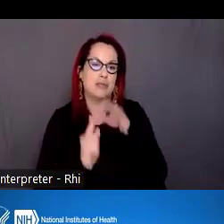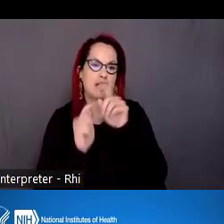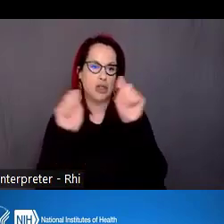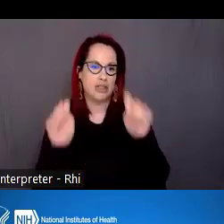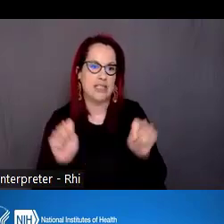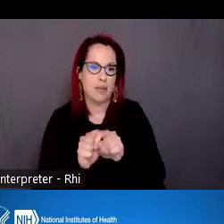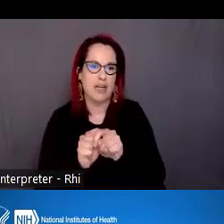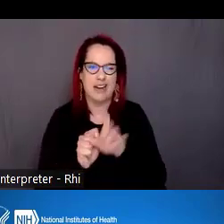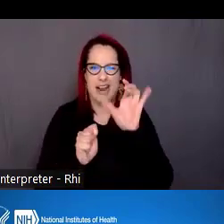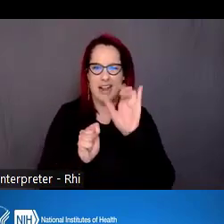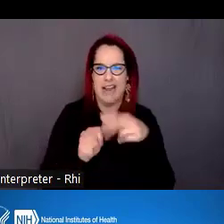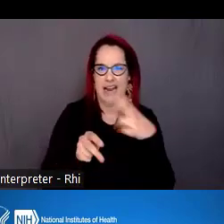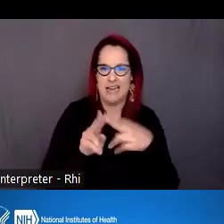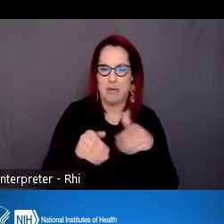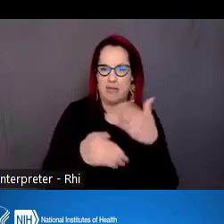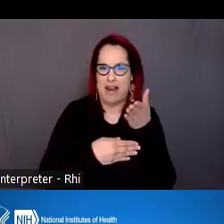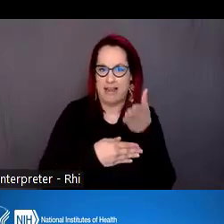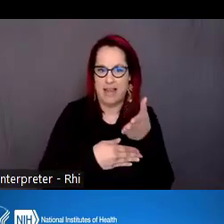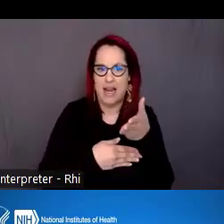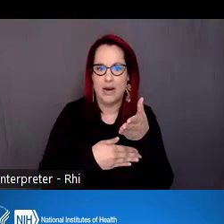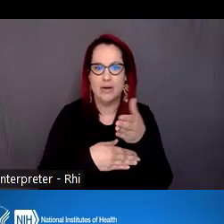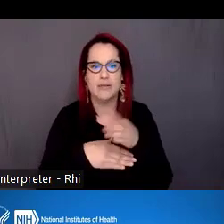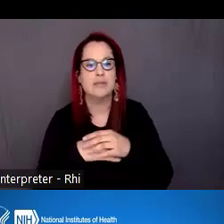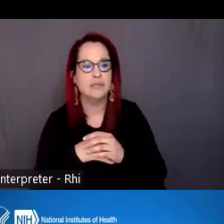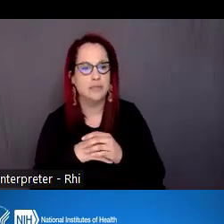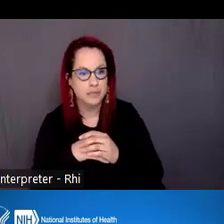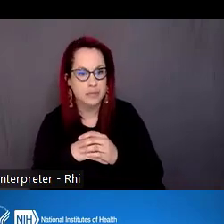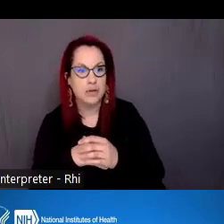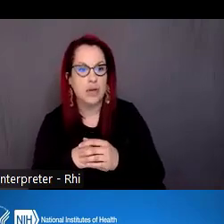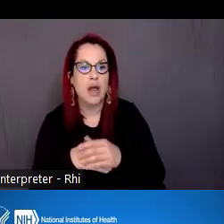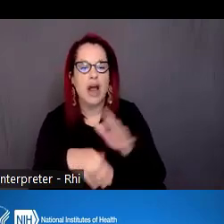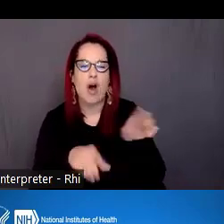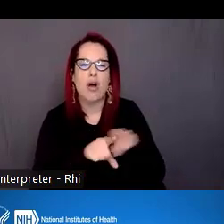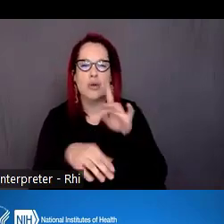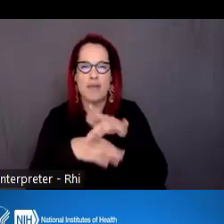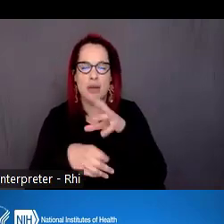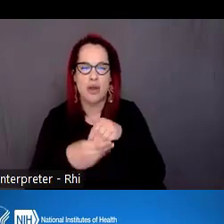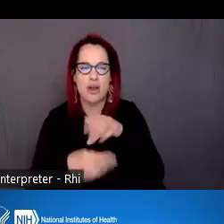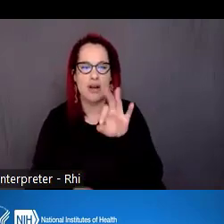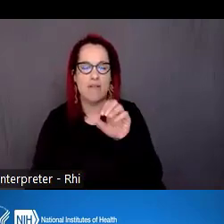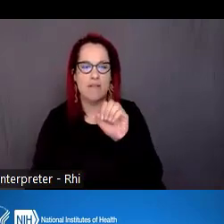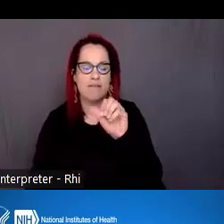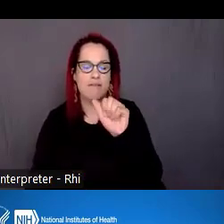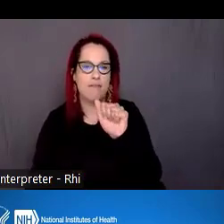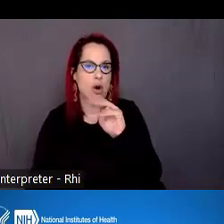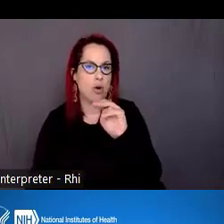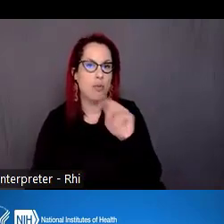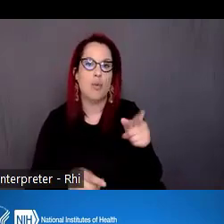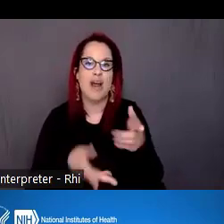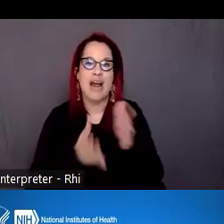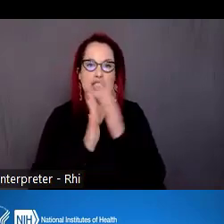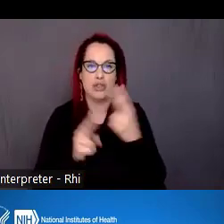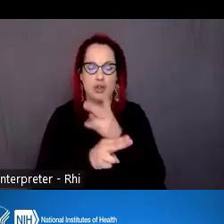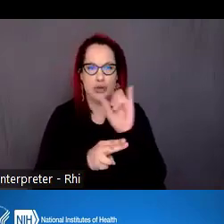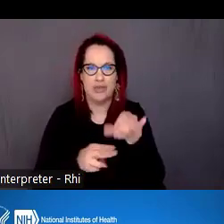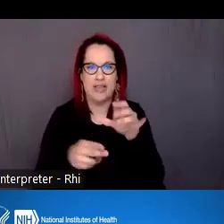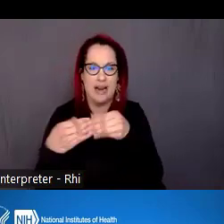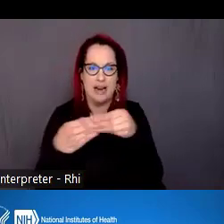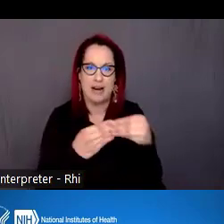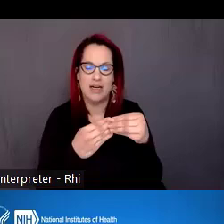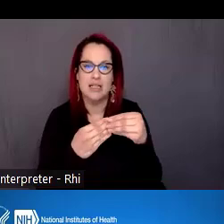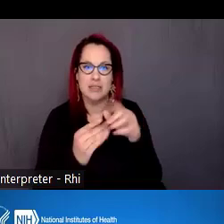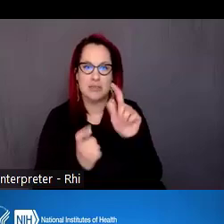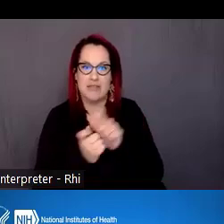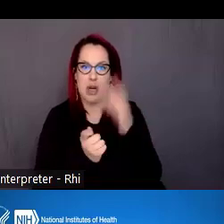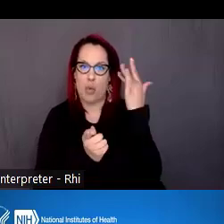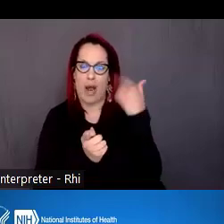and available in phone. And we're asking you to use this guide notice for a template in particular, because we've worked very